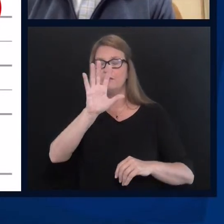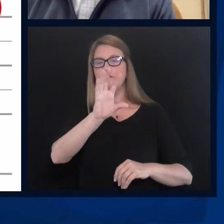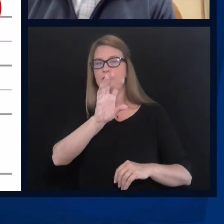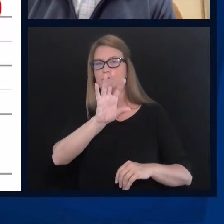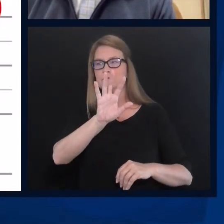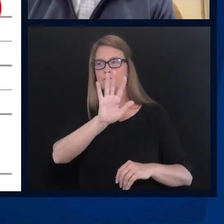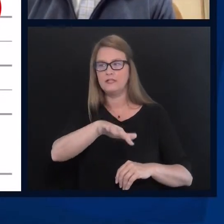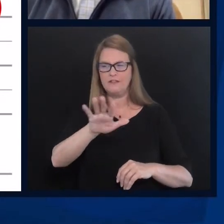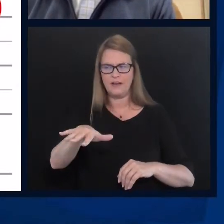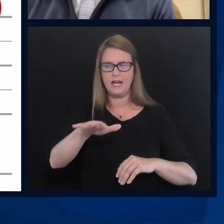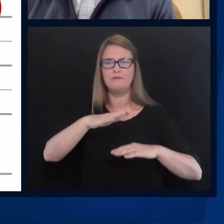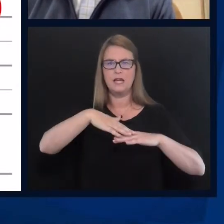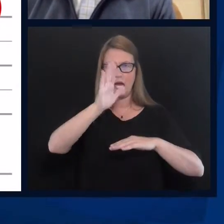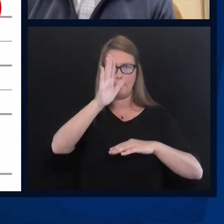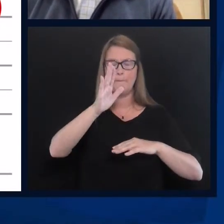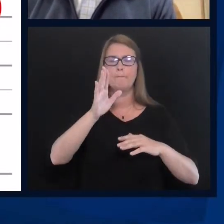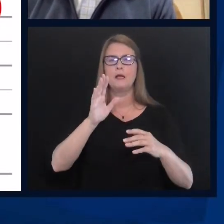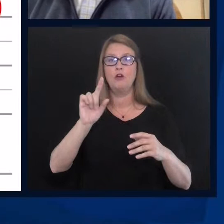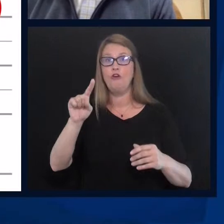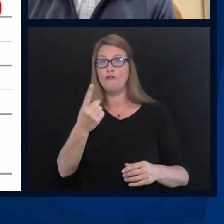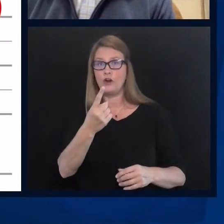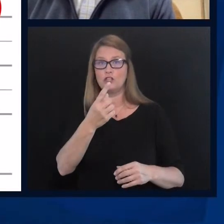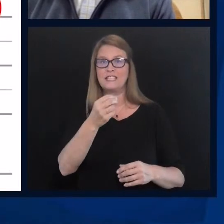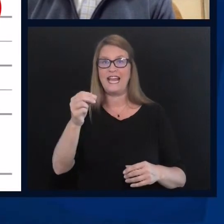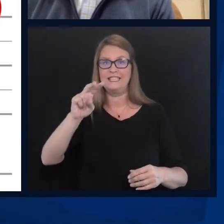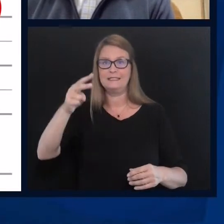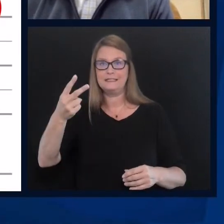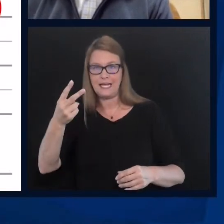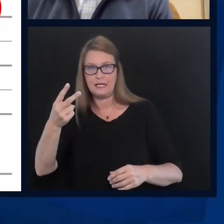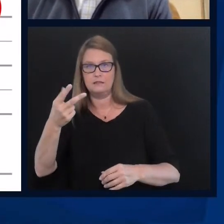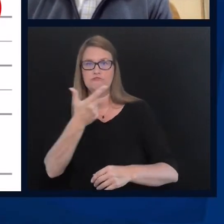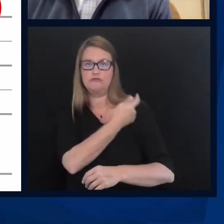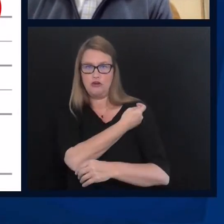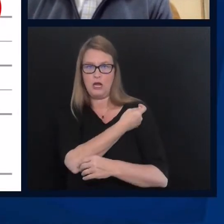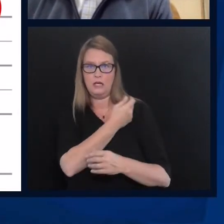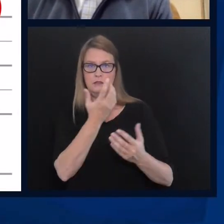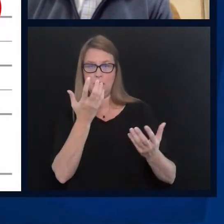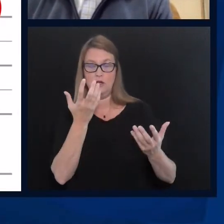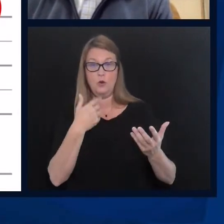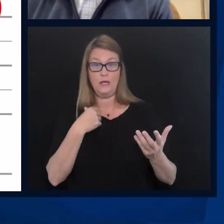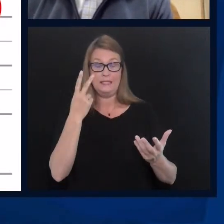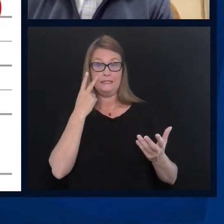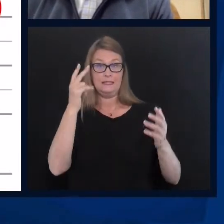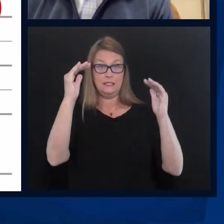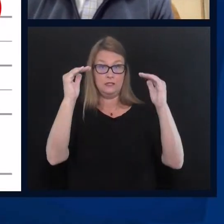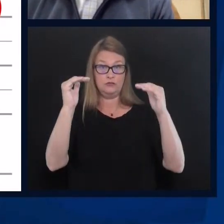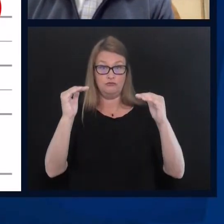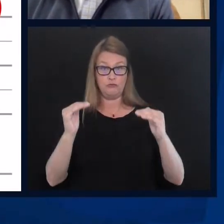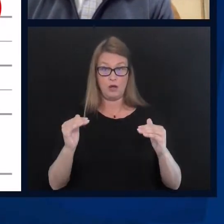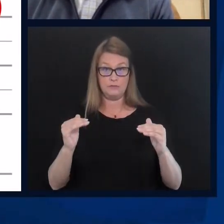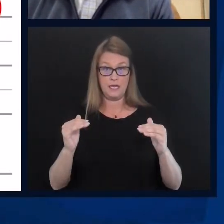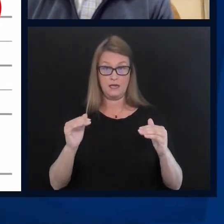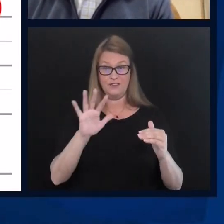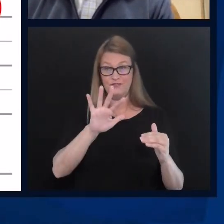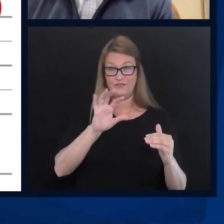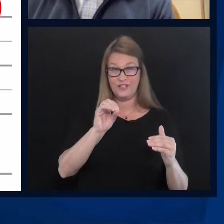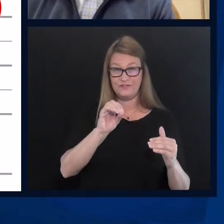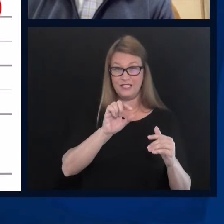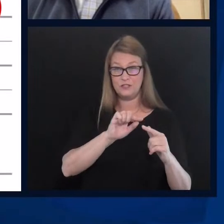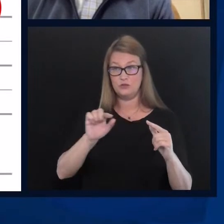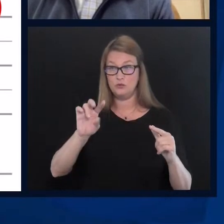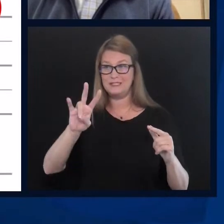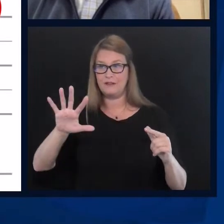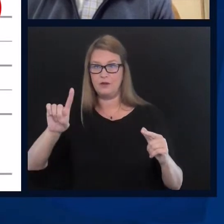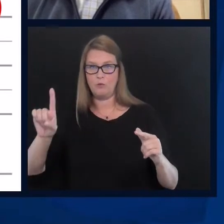population, both first dose and fully vaccinated, when you drop down to the 50,